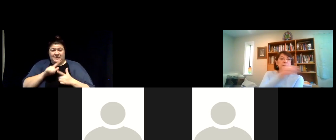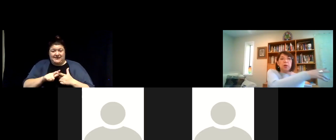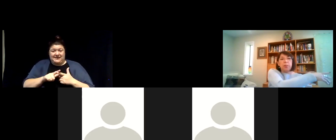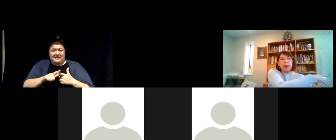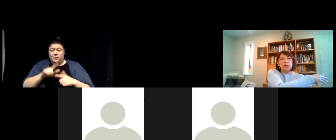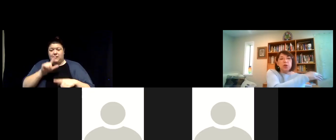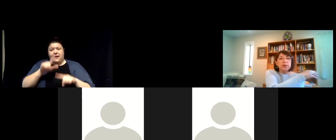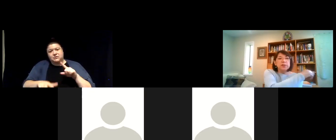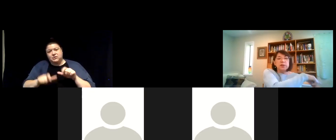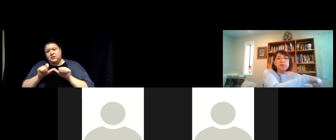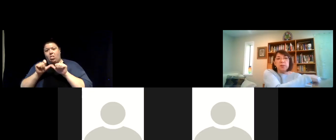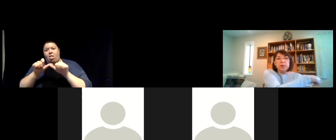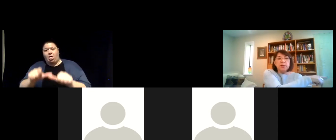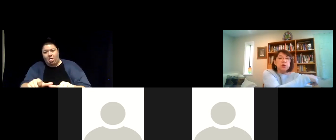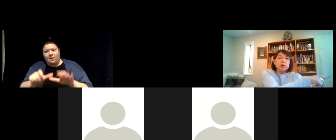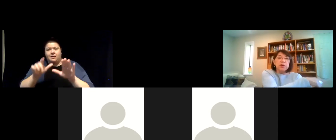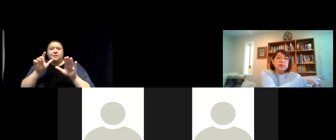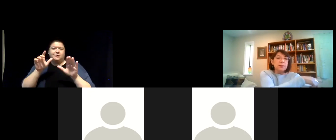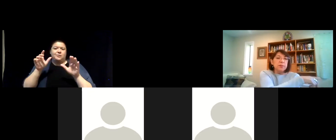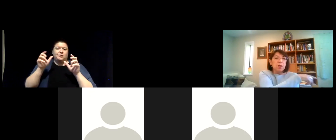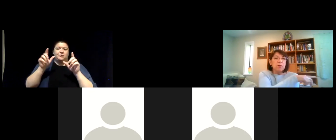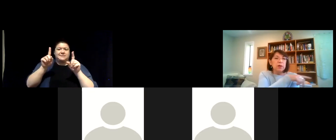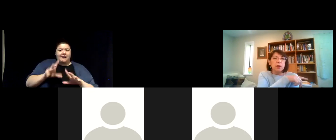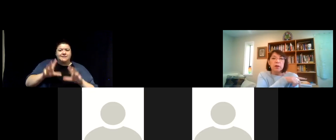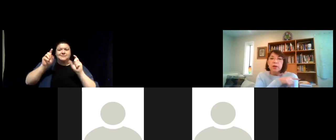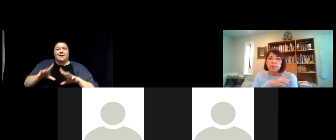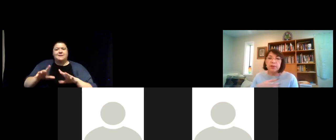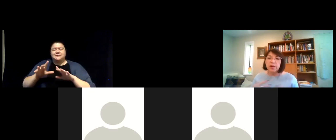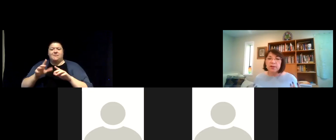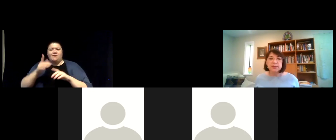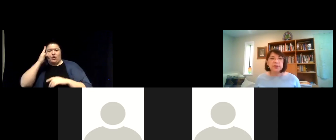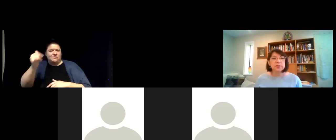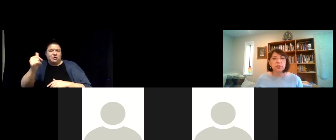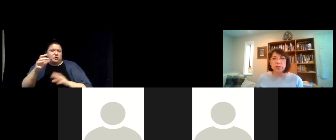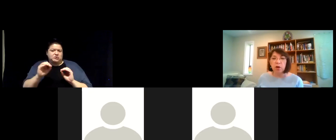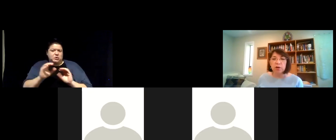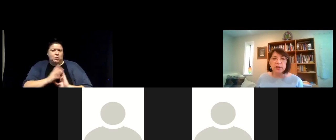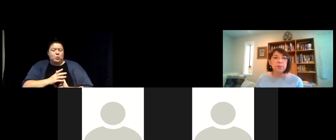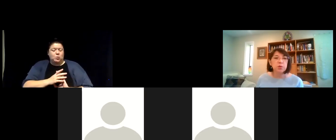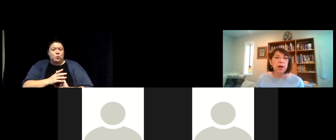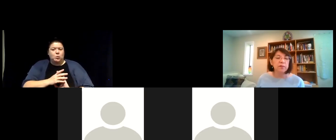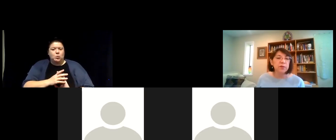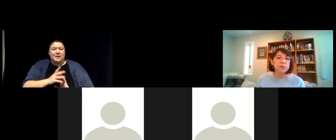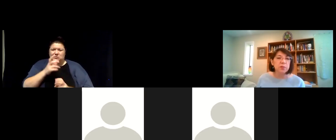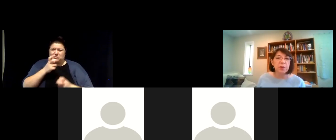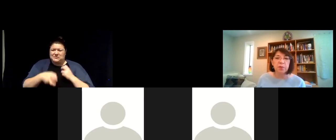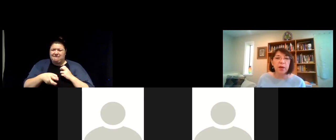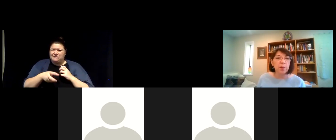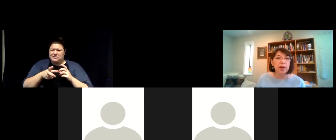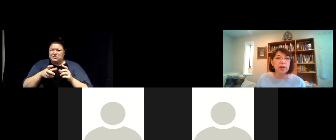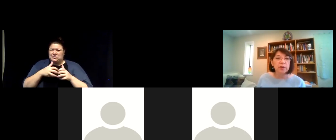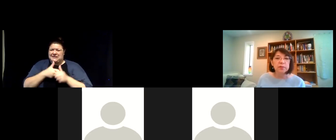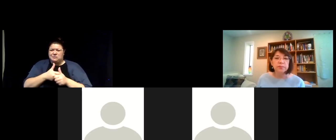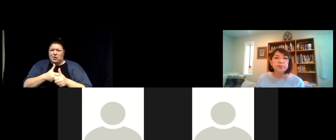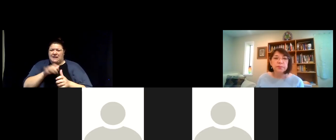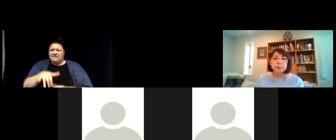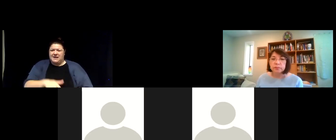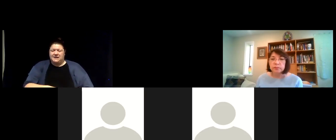like, oh, let me go back and check to see if somebody turned in something over here, because it's really hard to keep track of 50 people that